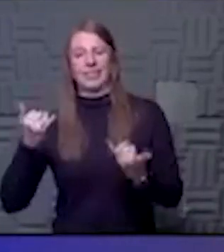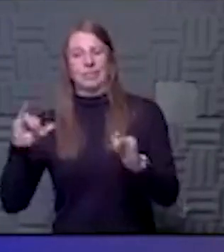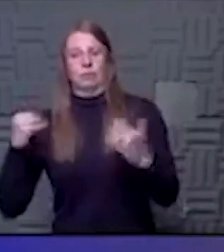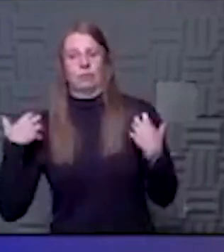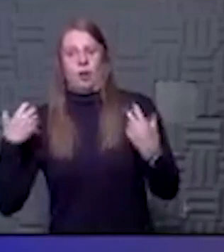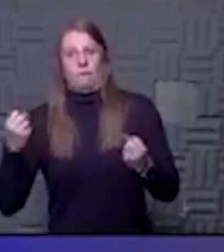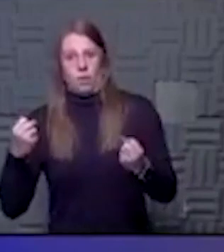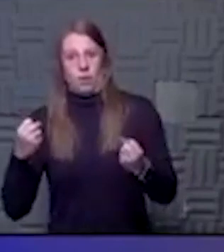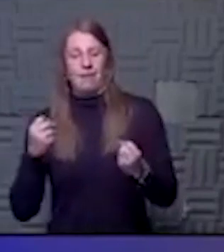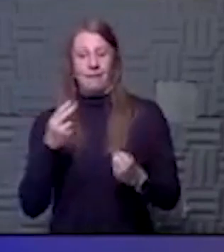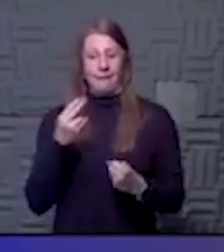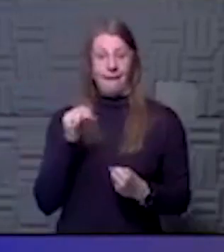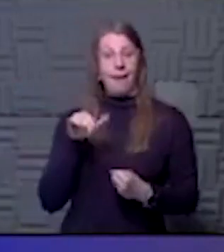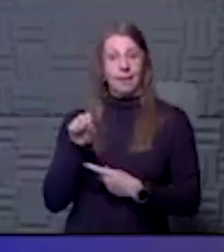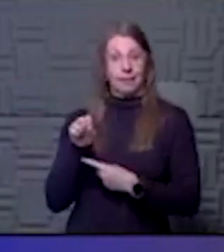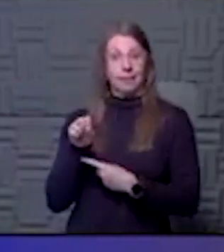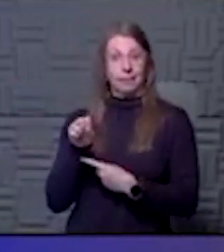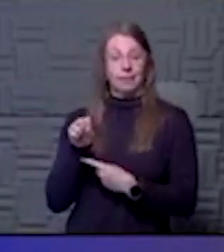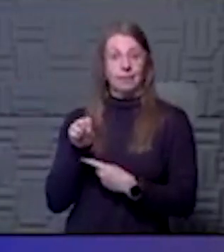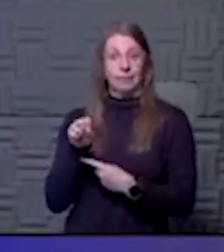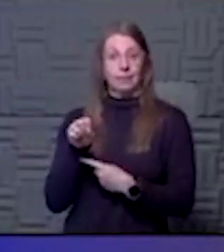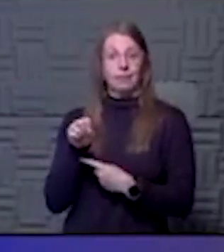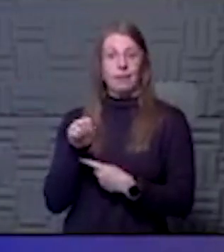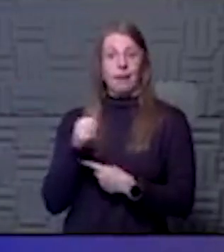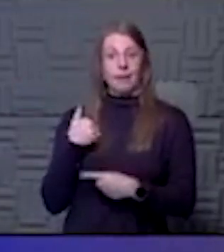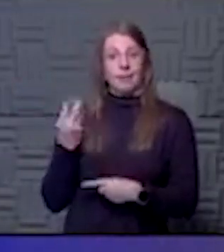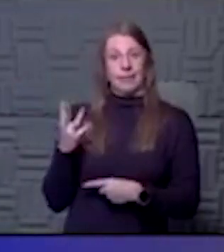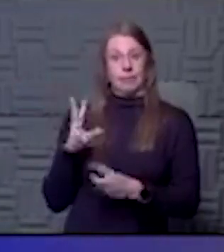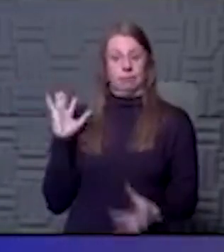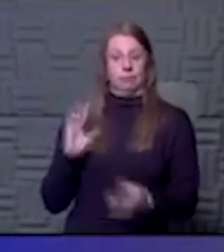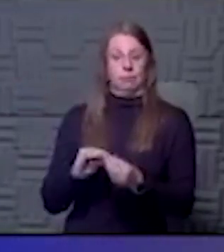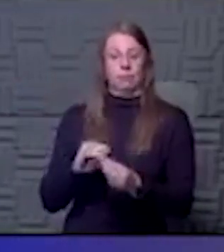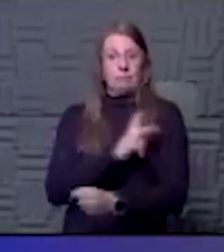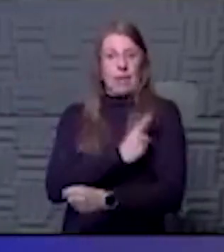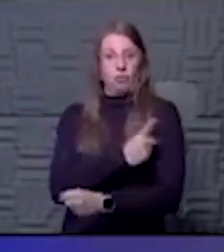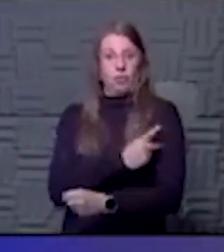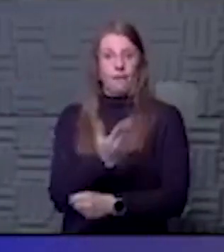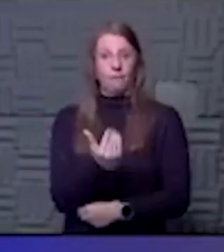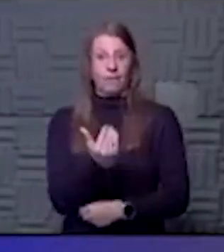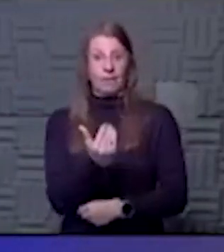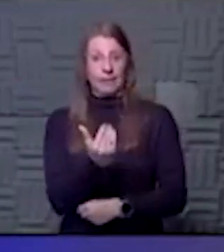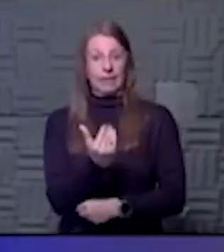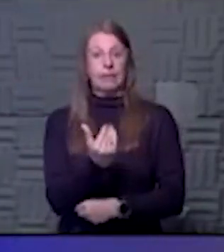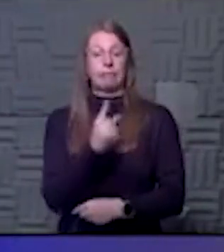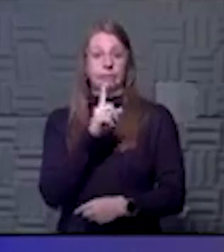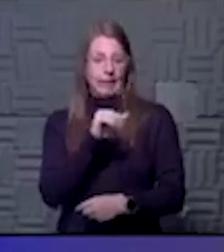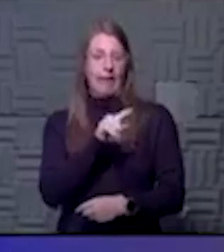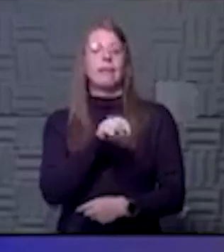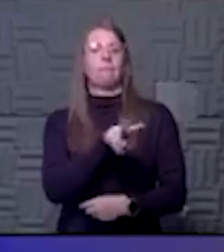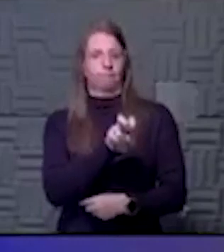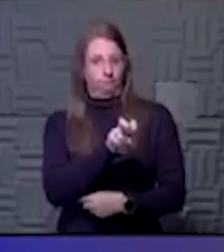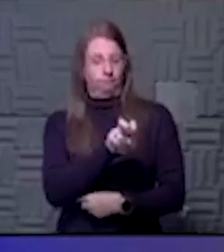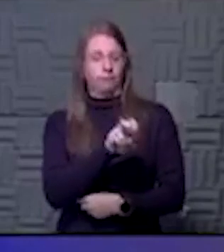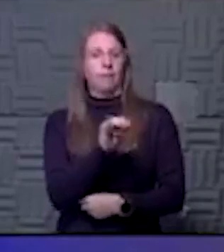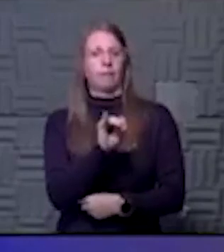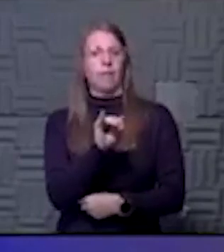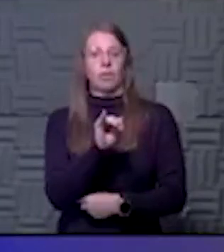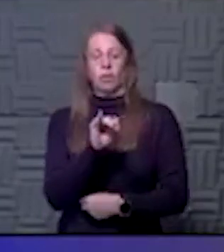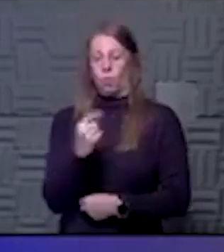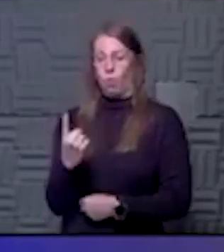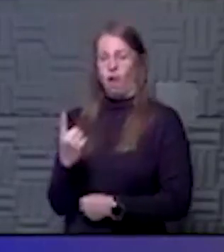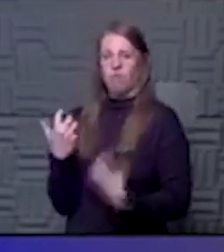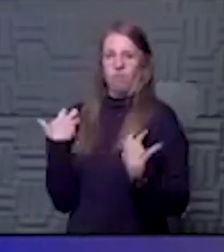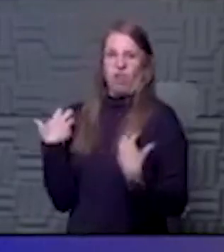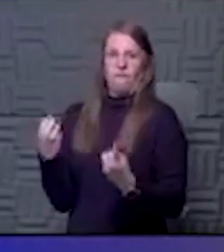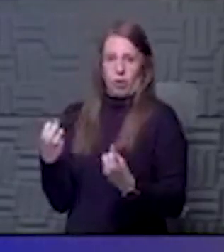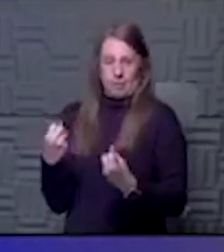And then Hays has 16 total patients, 15 of which are active infection, and 1 is in that